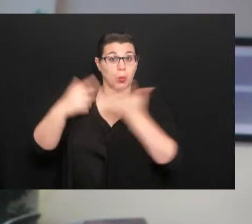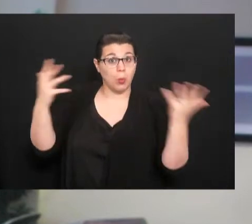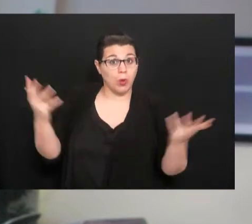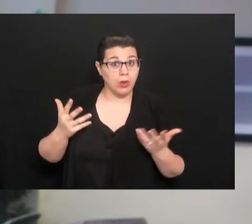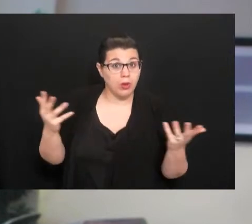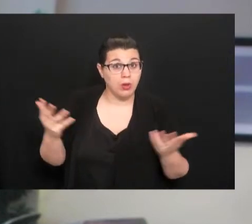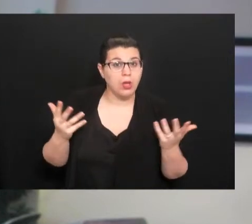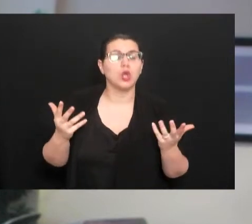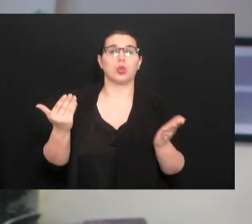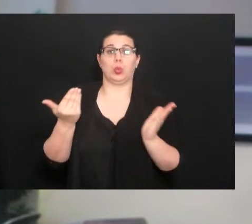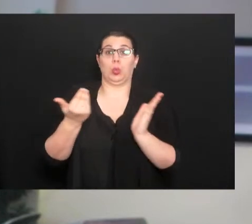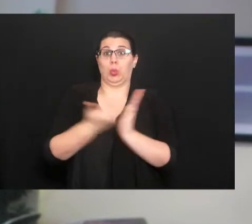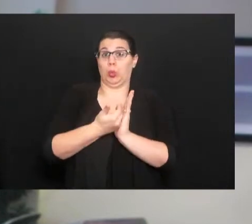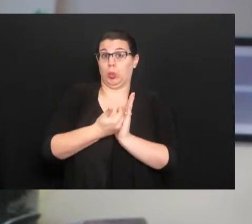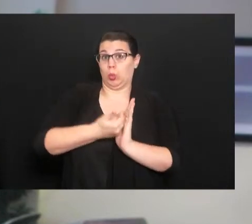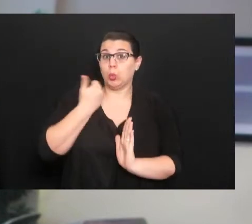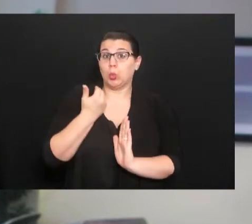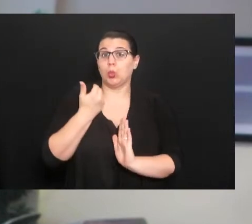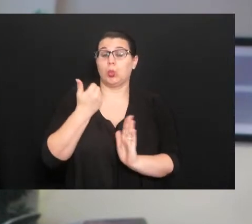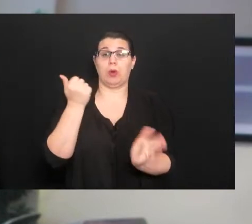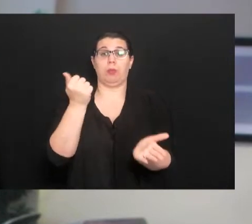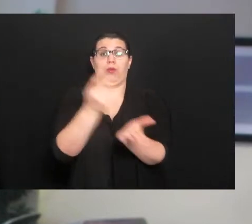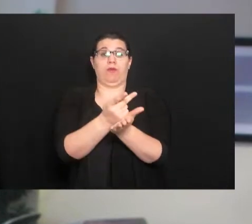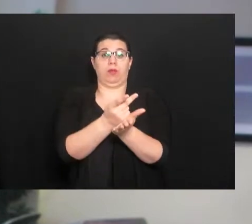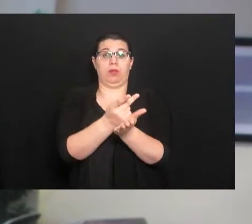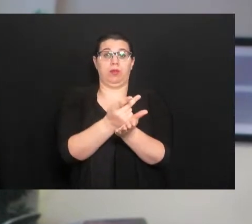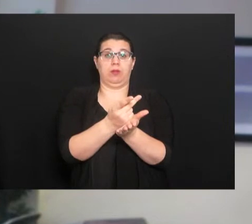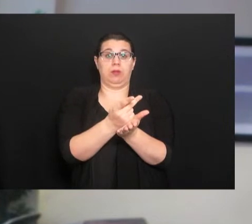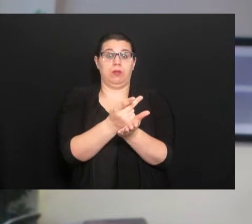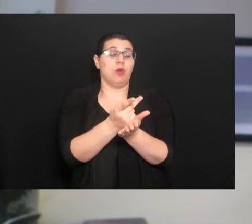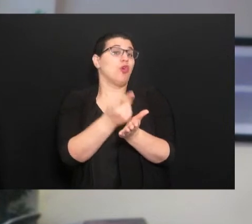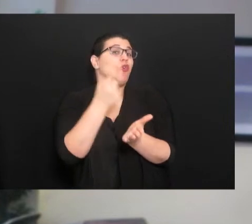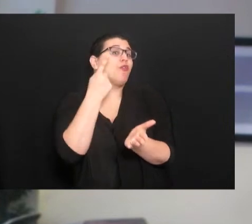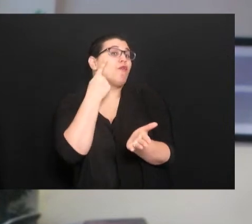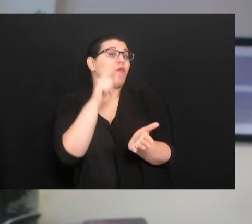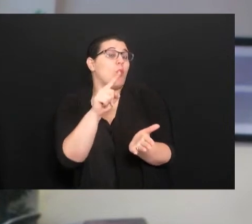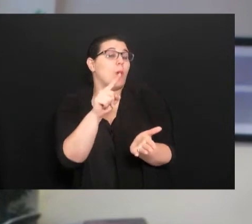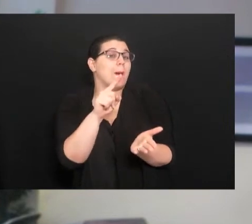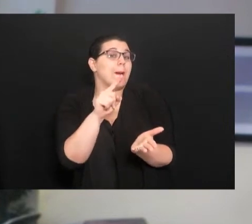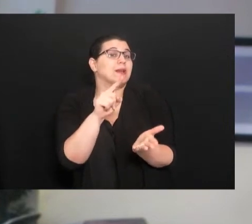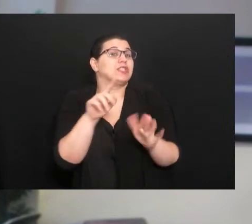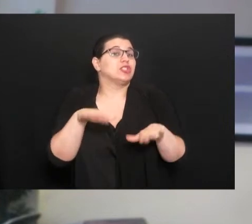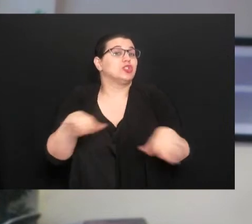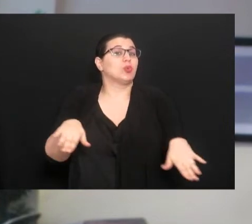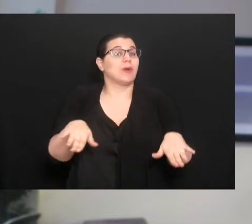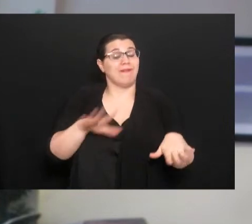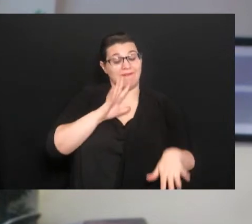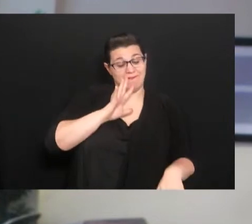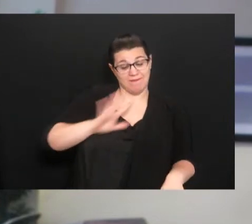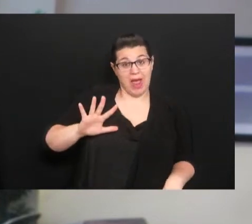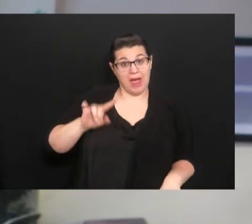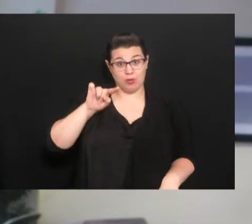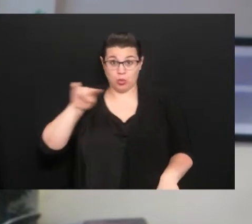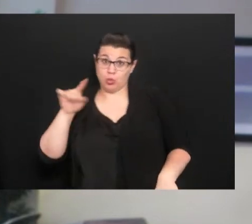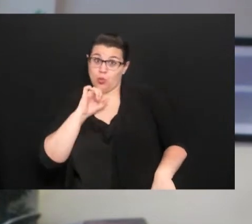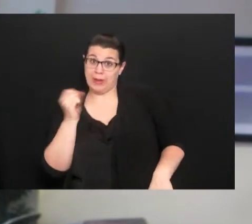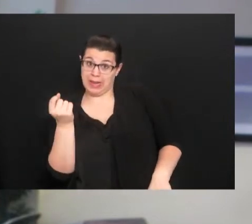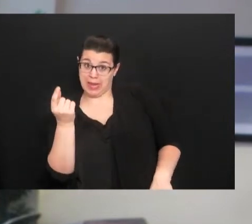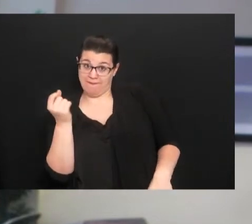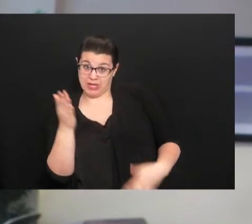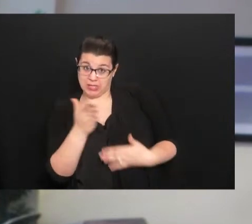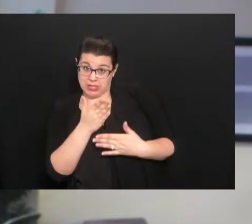granting a new authorization to immunize children 5 to 11 years old. As we talked about